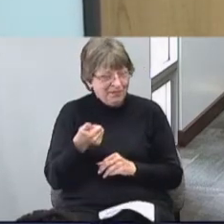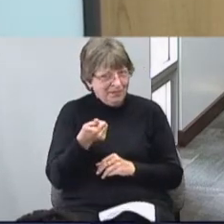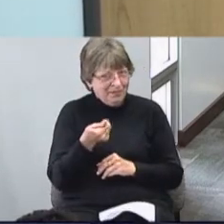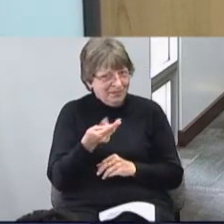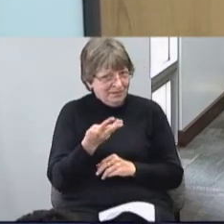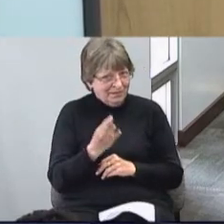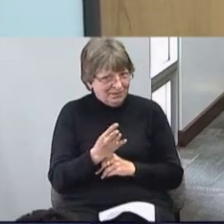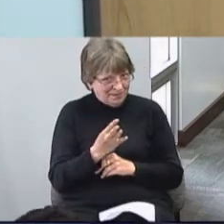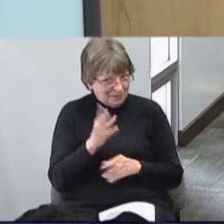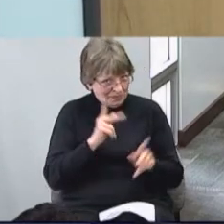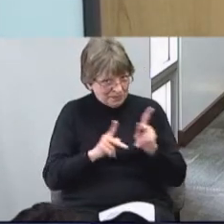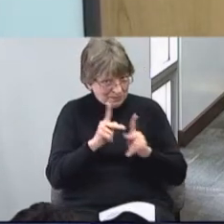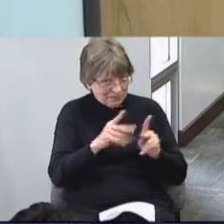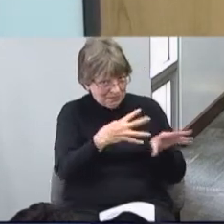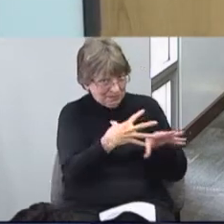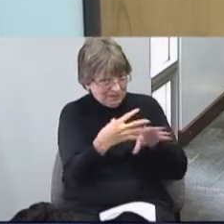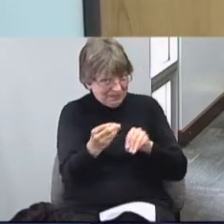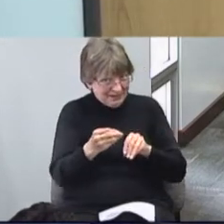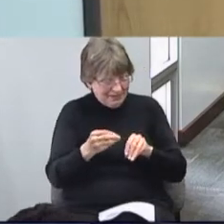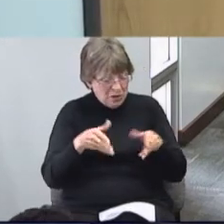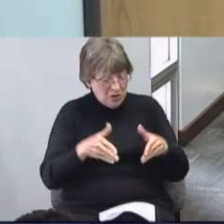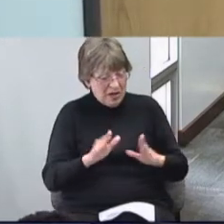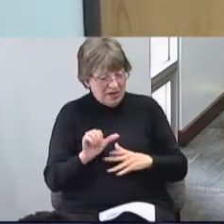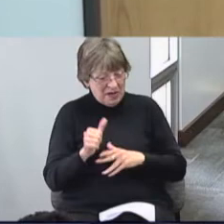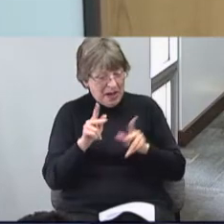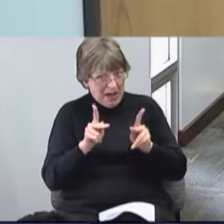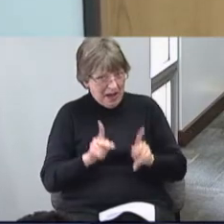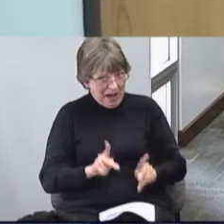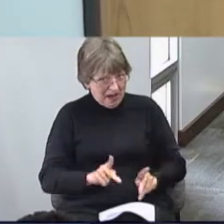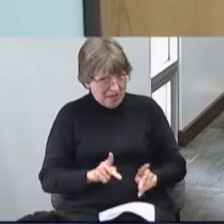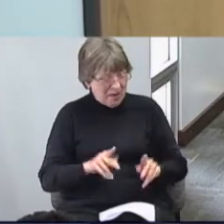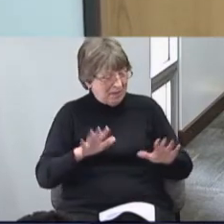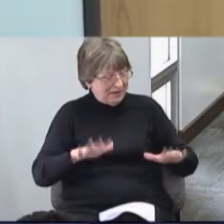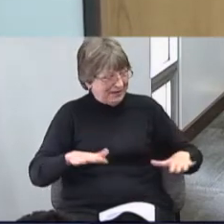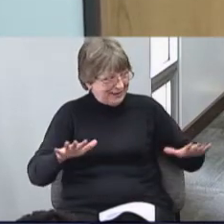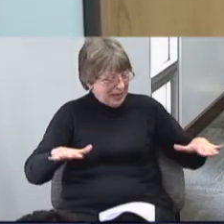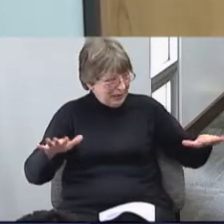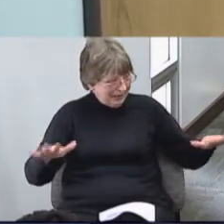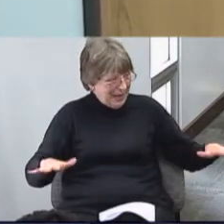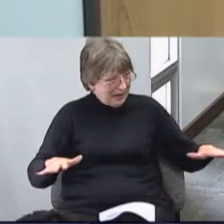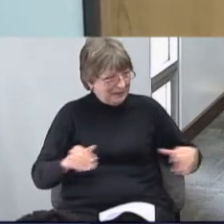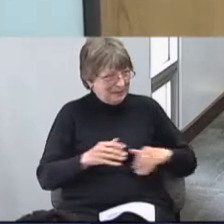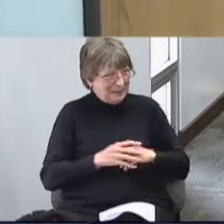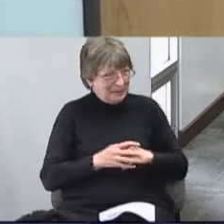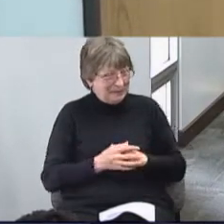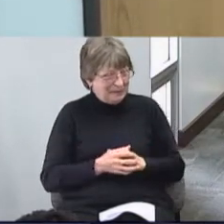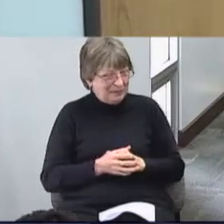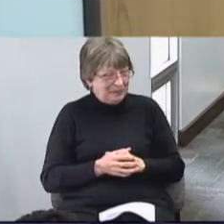Let the crowd settle down. Just letting them exit.